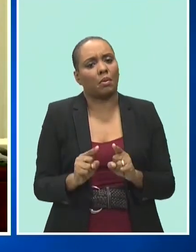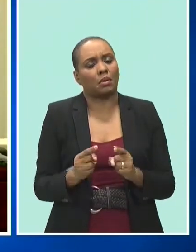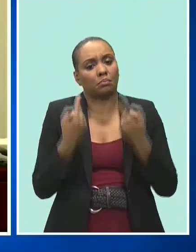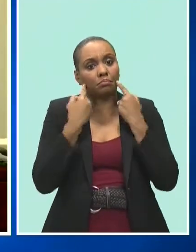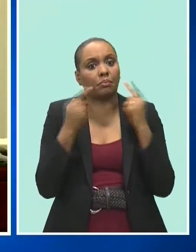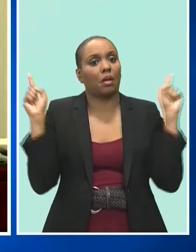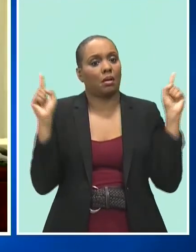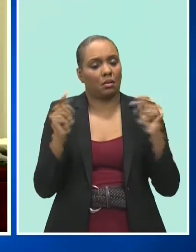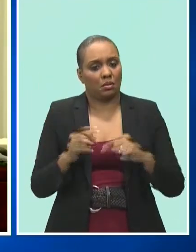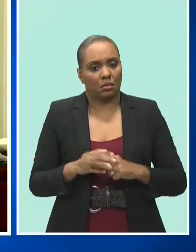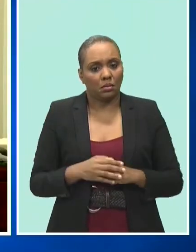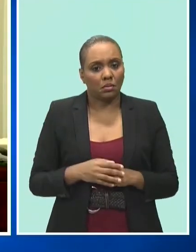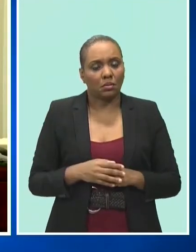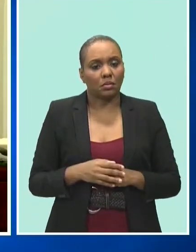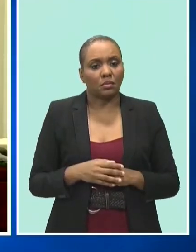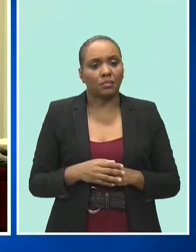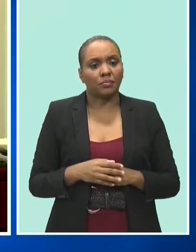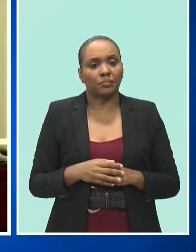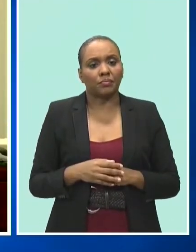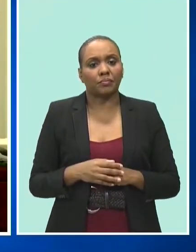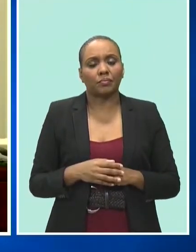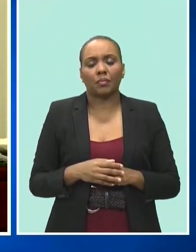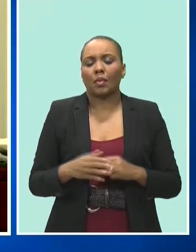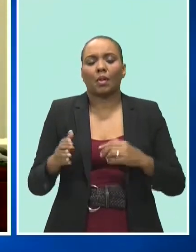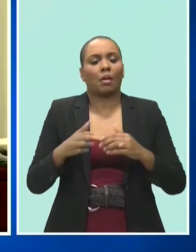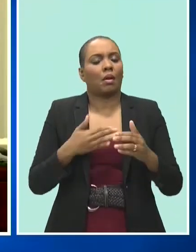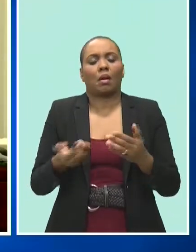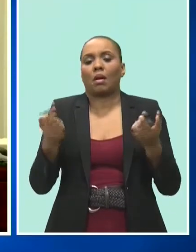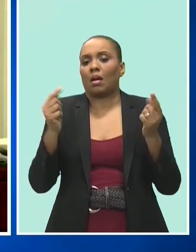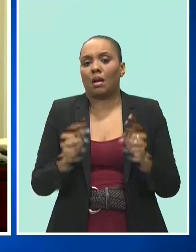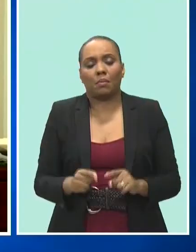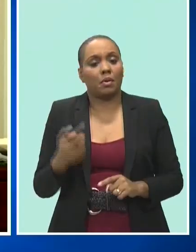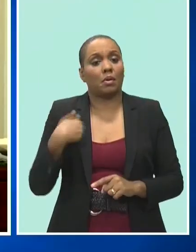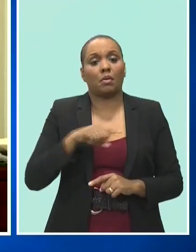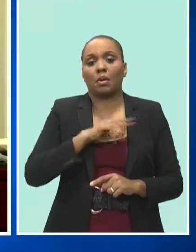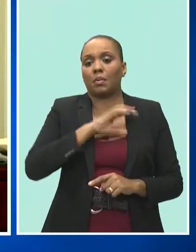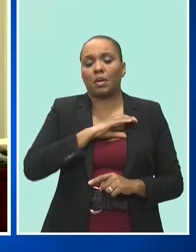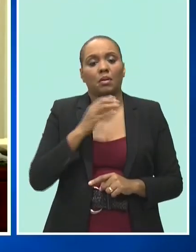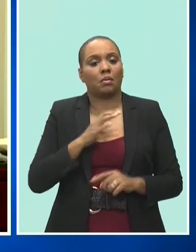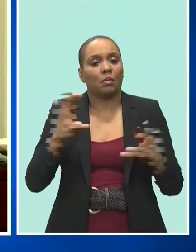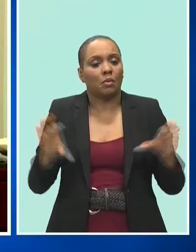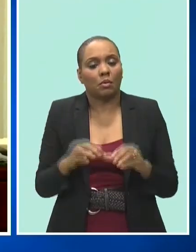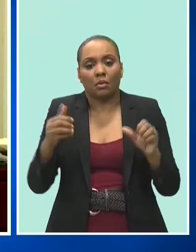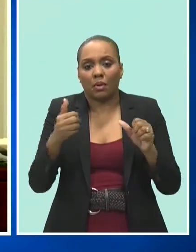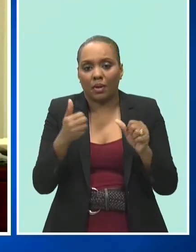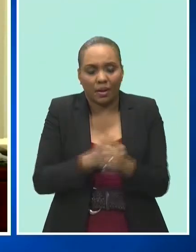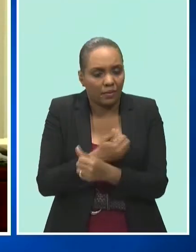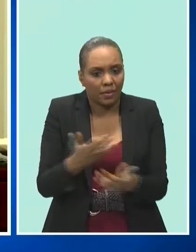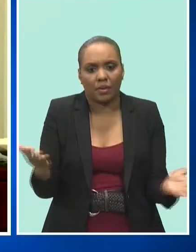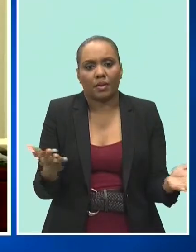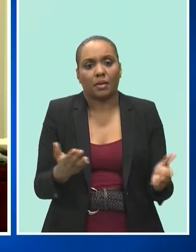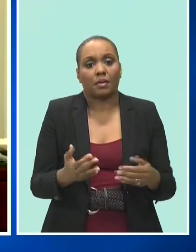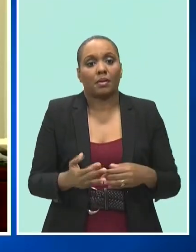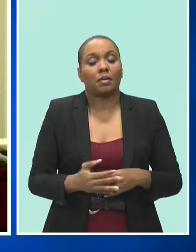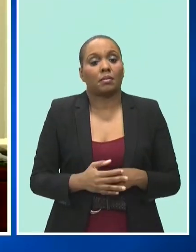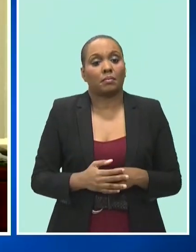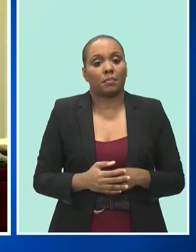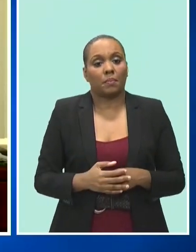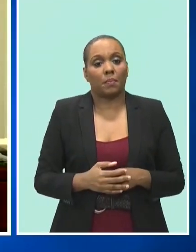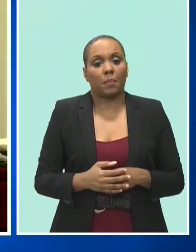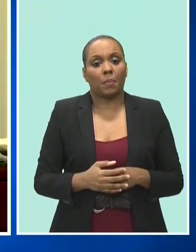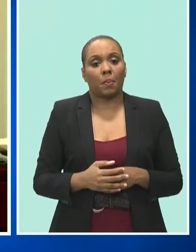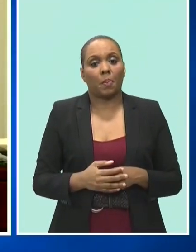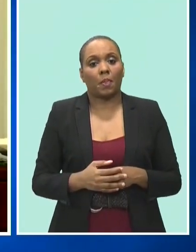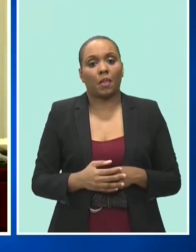will be considered to be out of reach of the Royal Barbados Police Force, and I am charging them with bringing